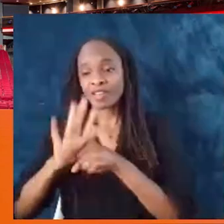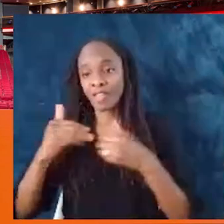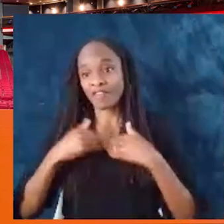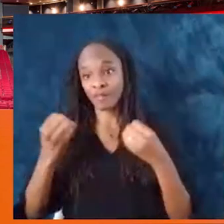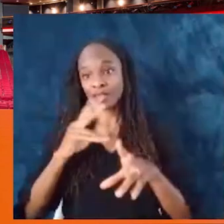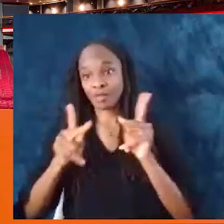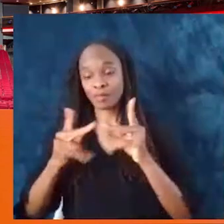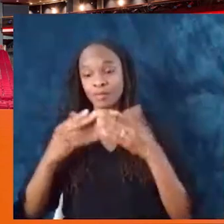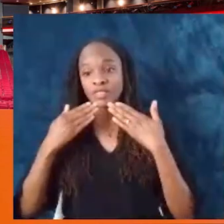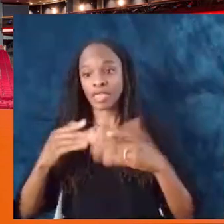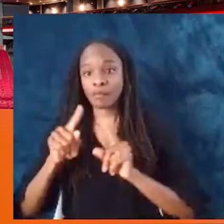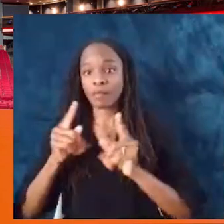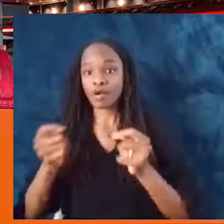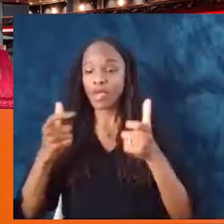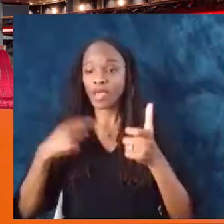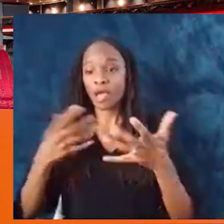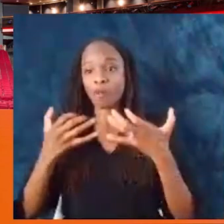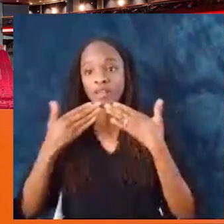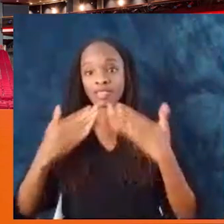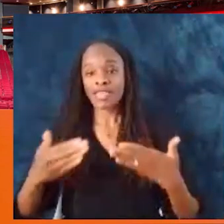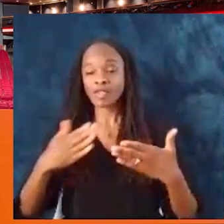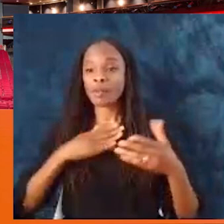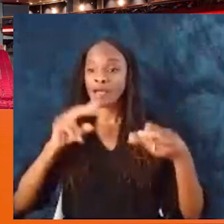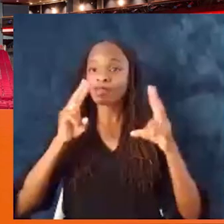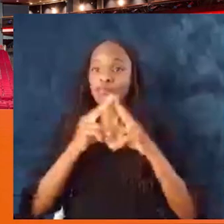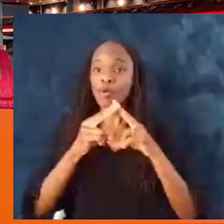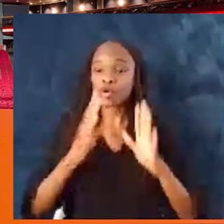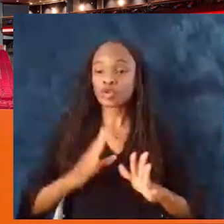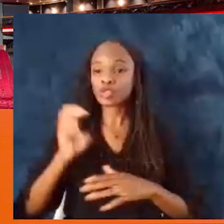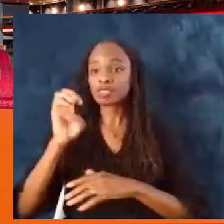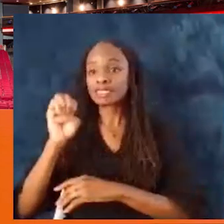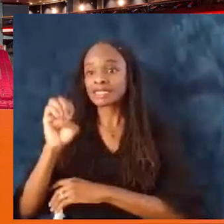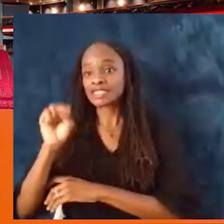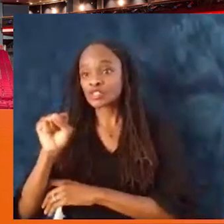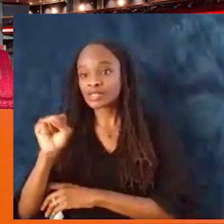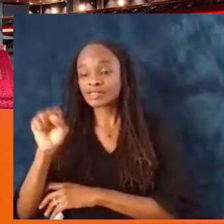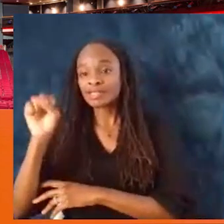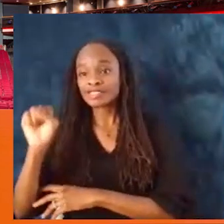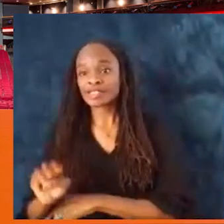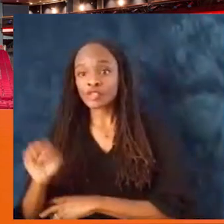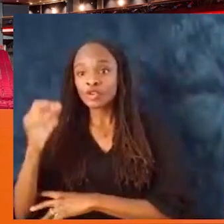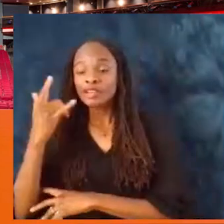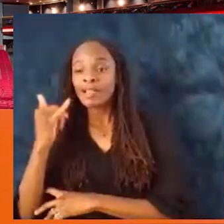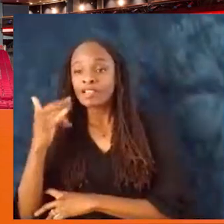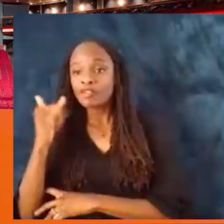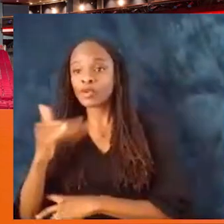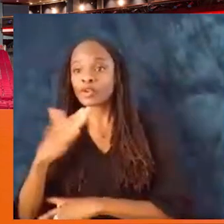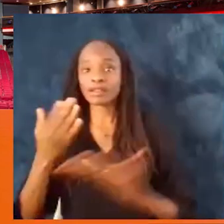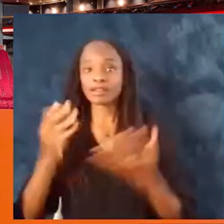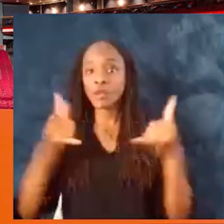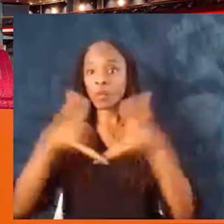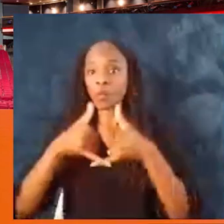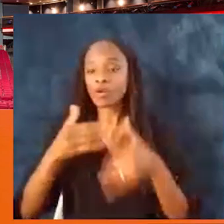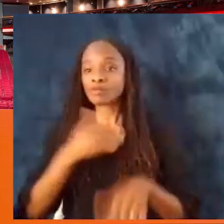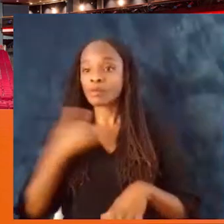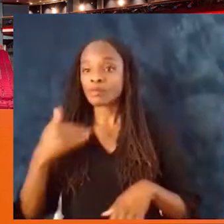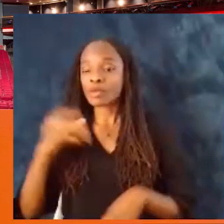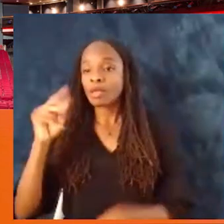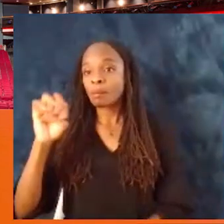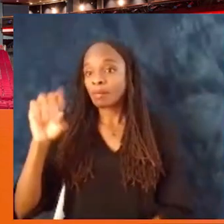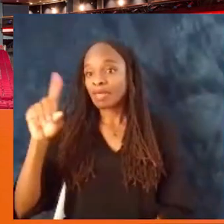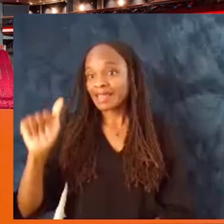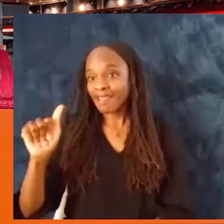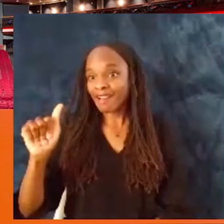I'd like to thank my partners, Easterseals Southern California, my fellow board members, the Media Access Awards, which big